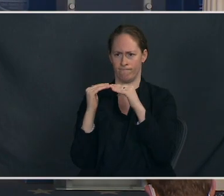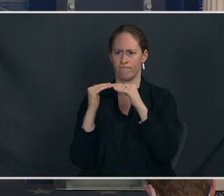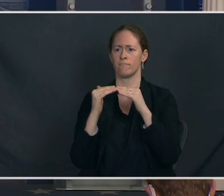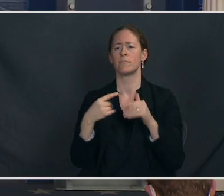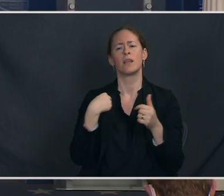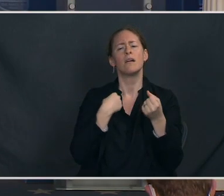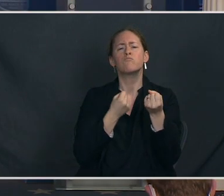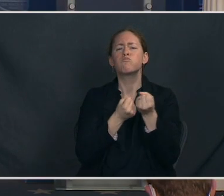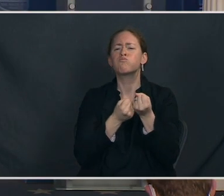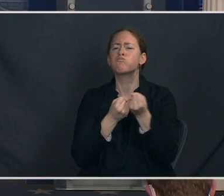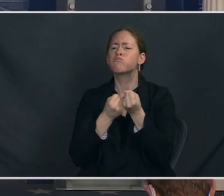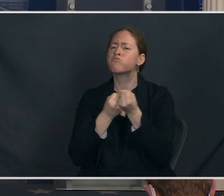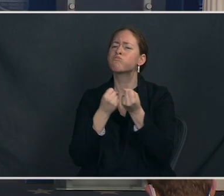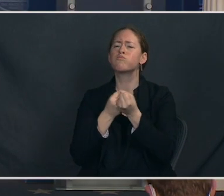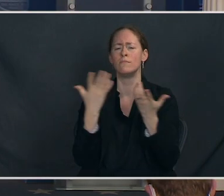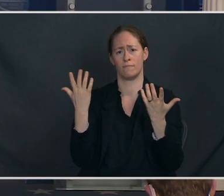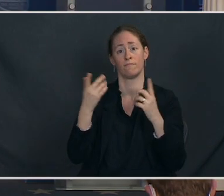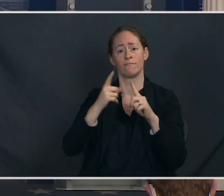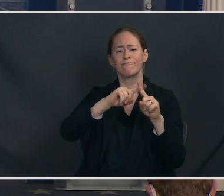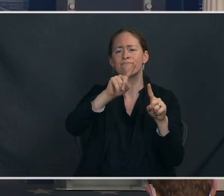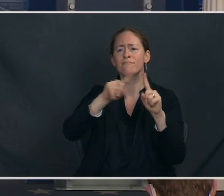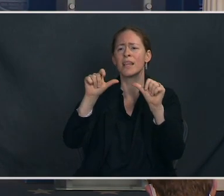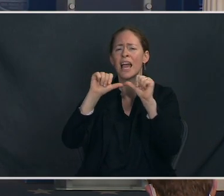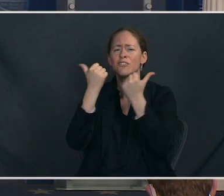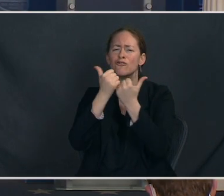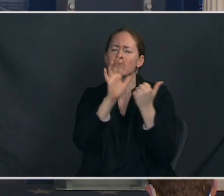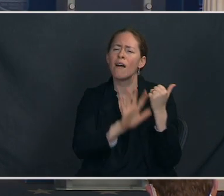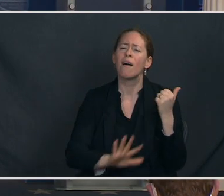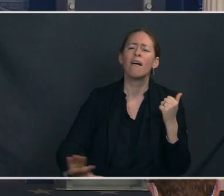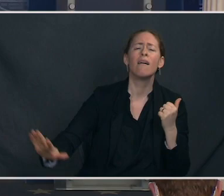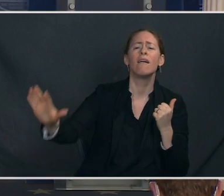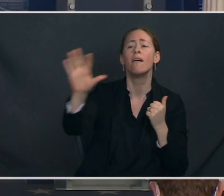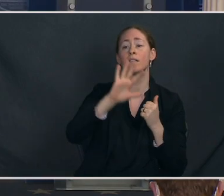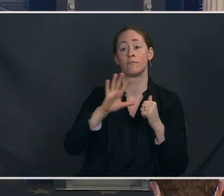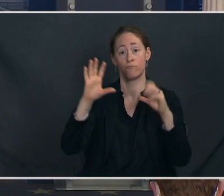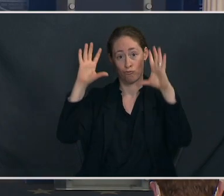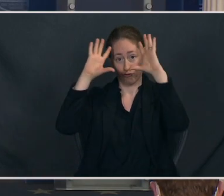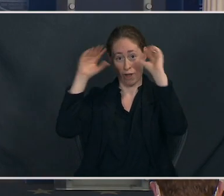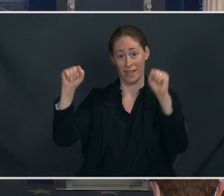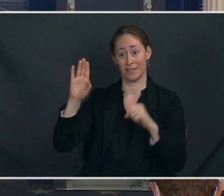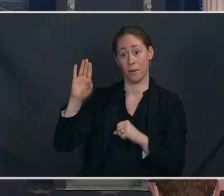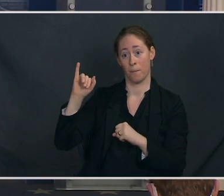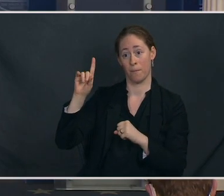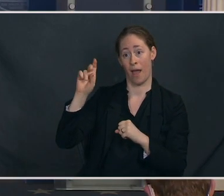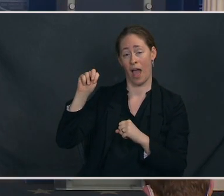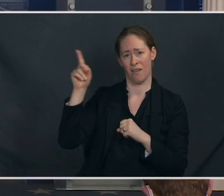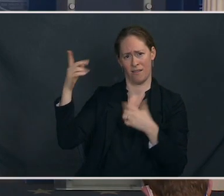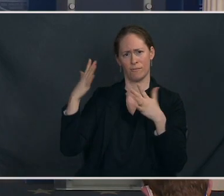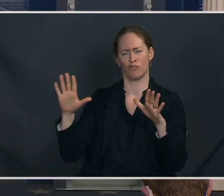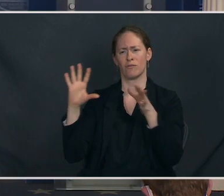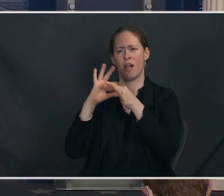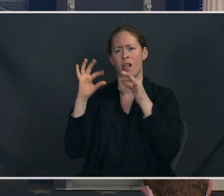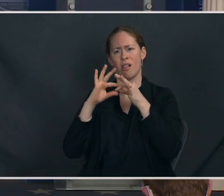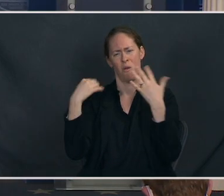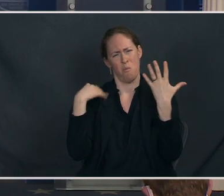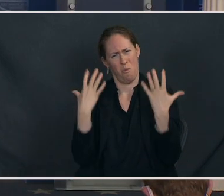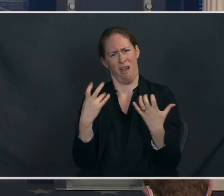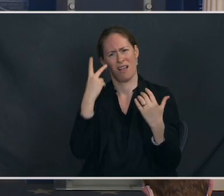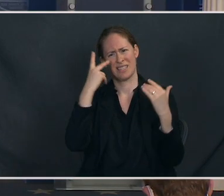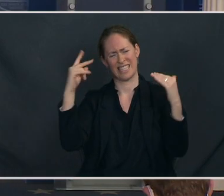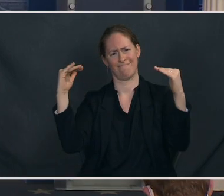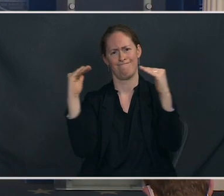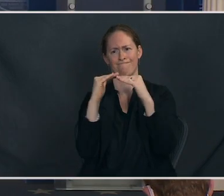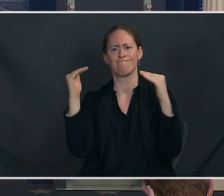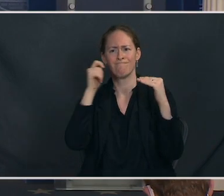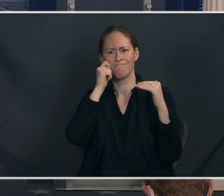work because, as President Biden has made clear, advancing equity is everybody's job. Tackling these